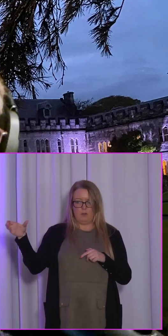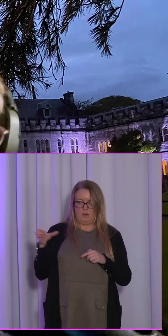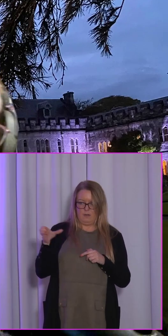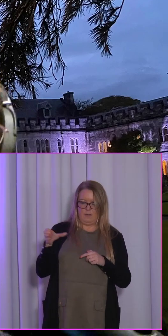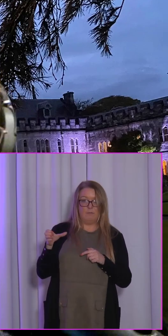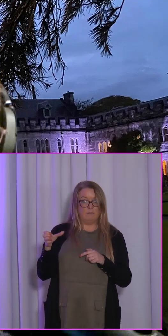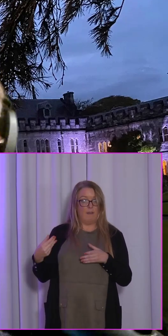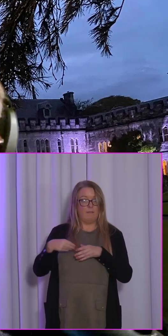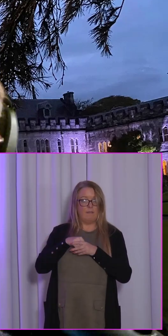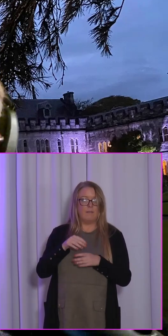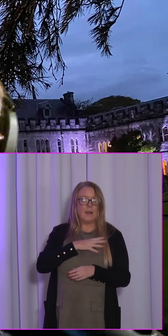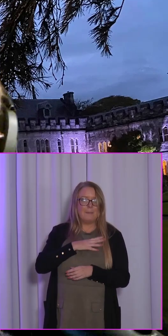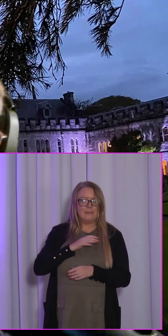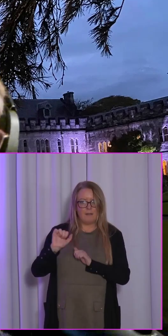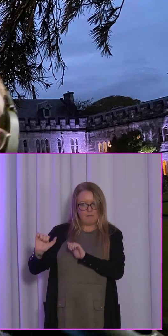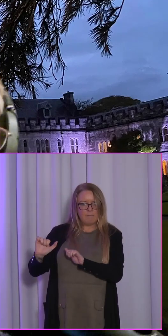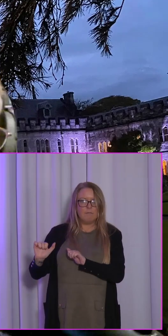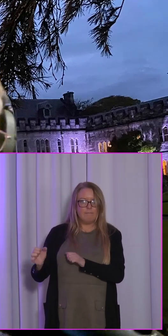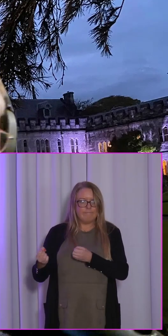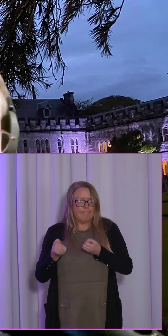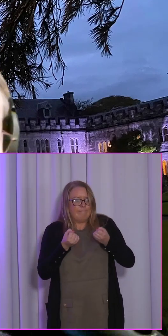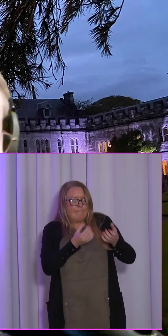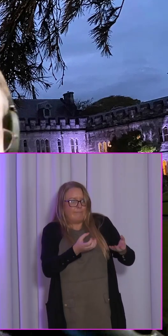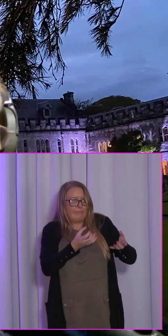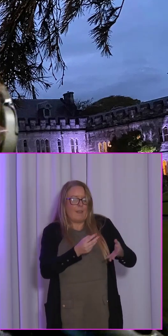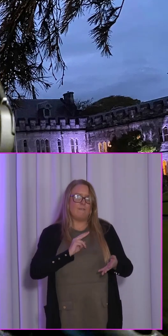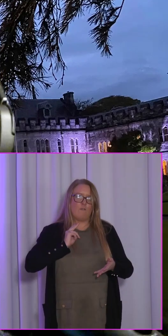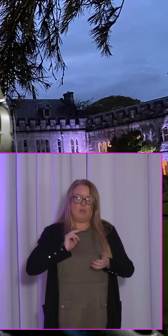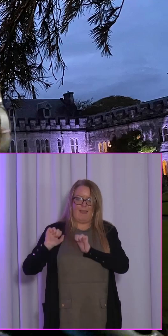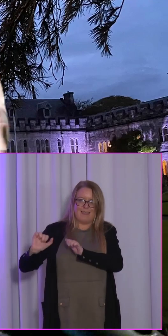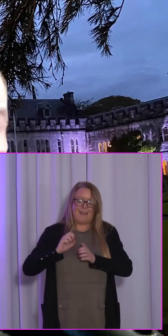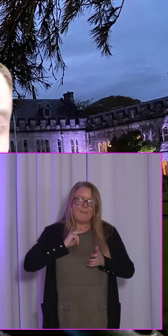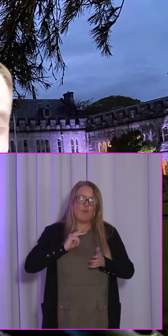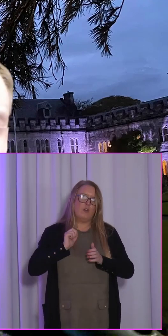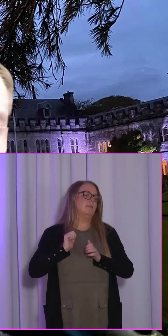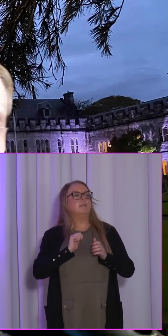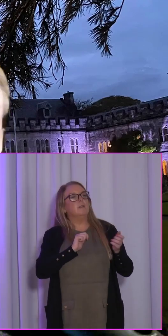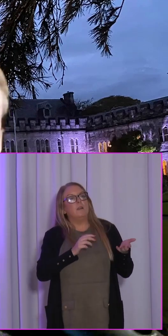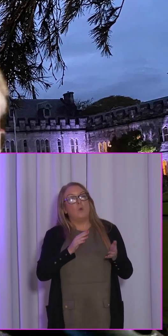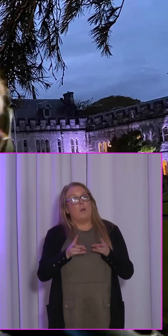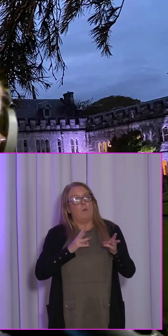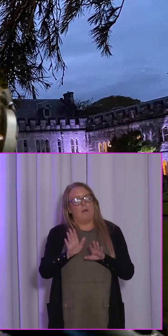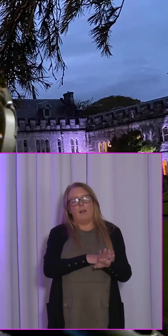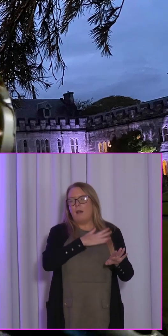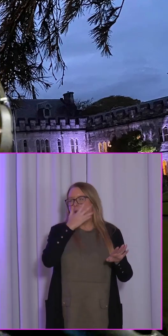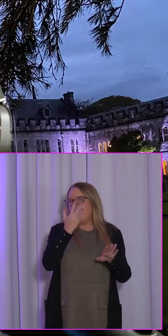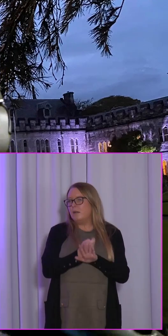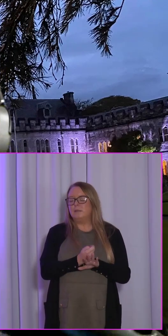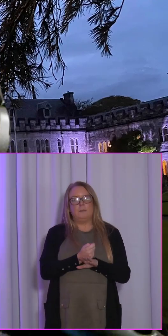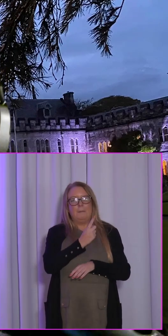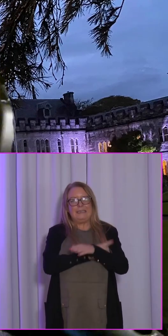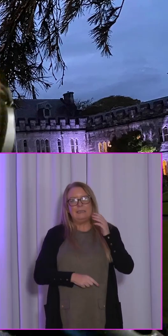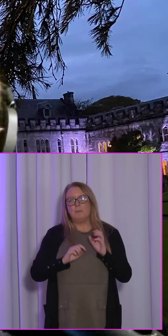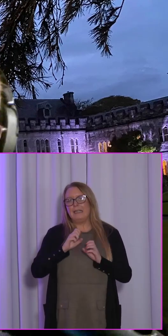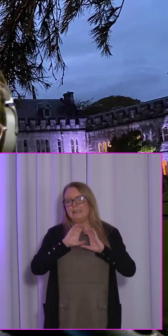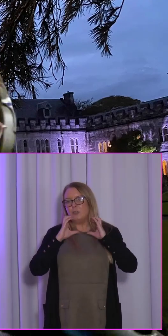who are there to give a voice to a community that doesn't hear. But I've also worked so long with the disability community. I'm making sure